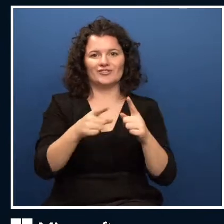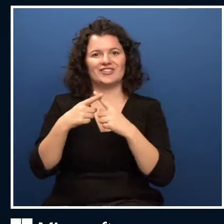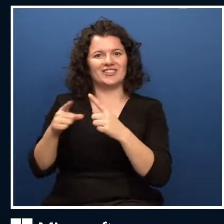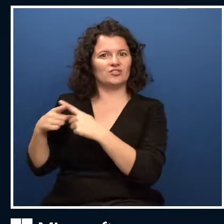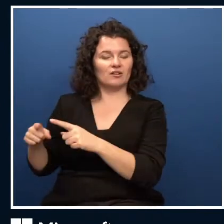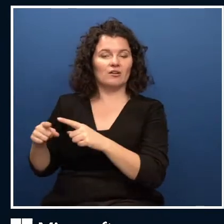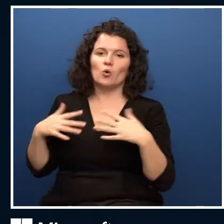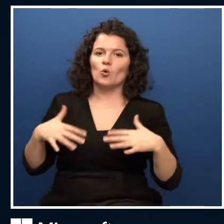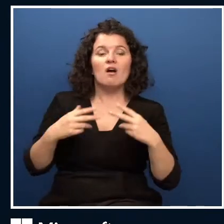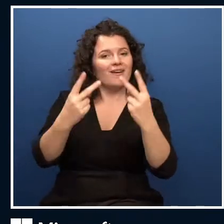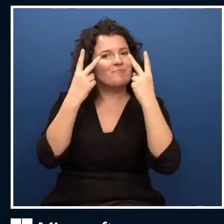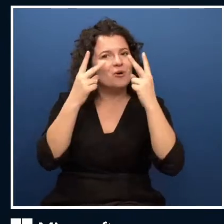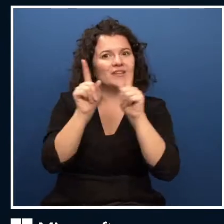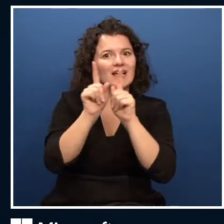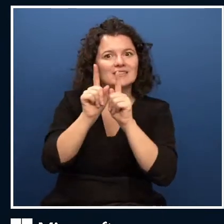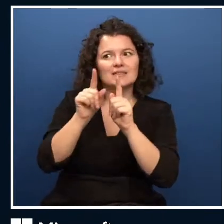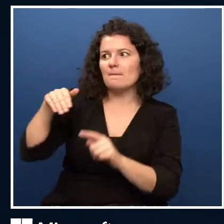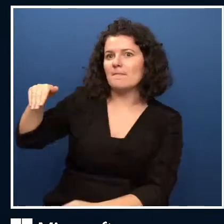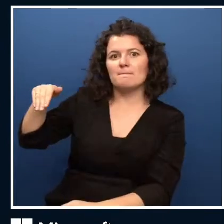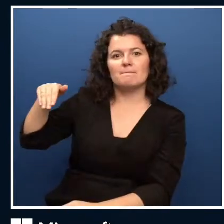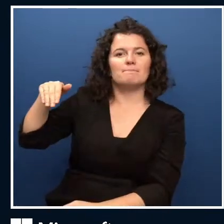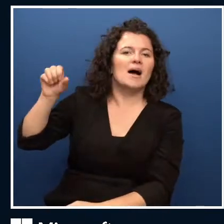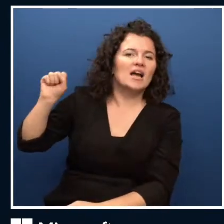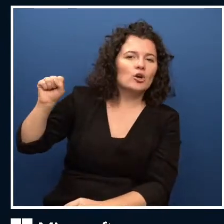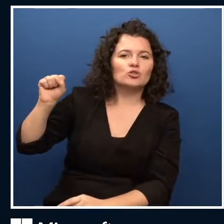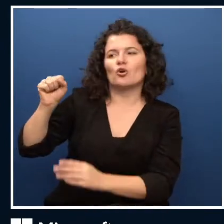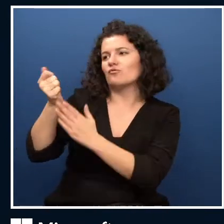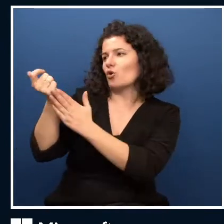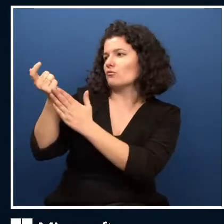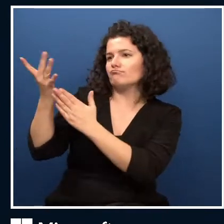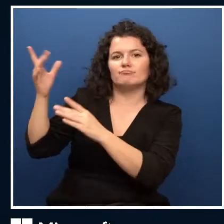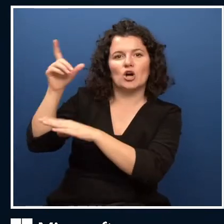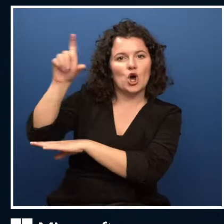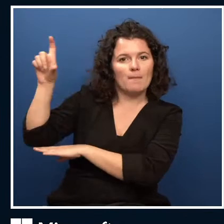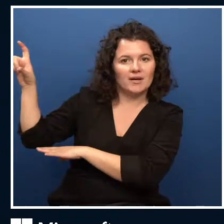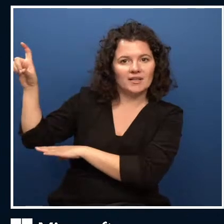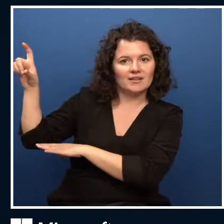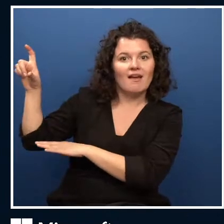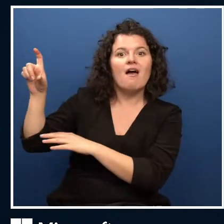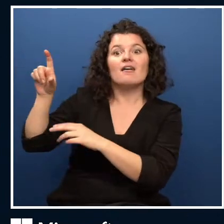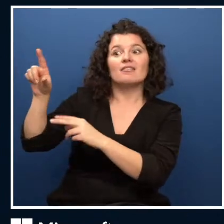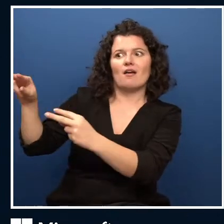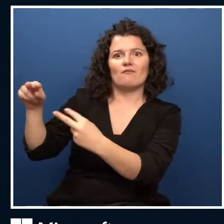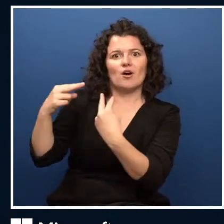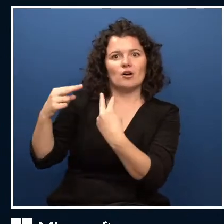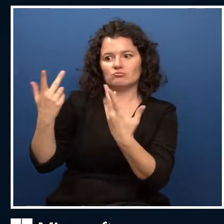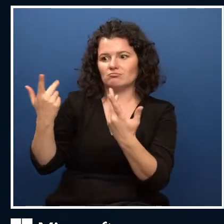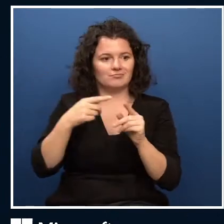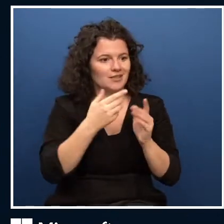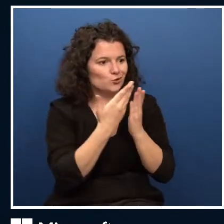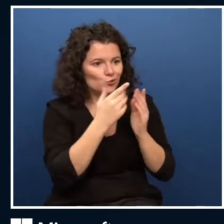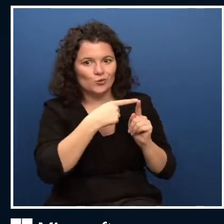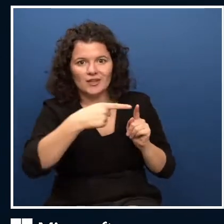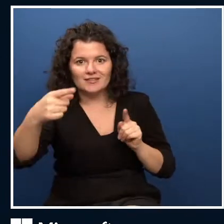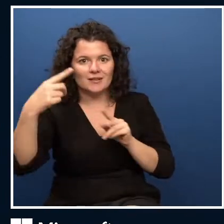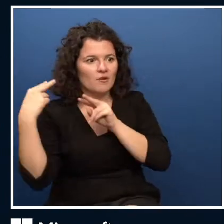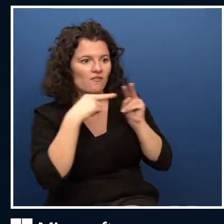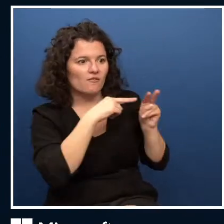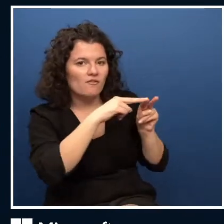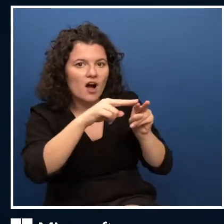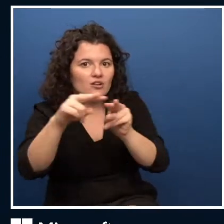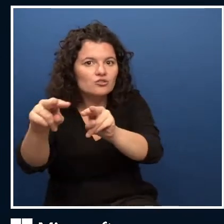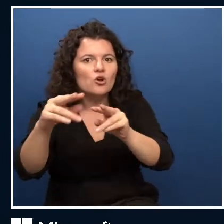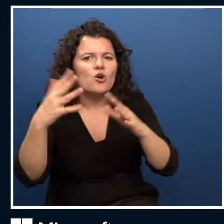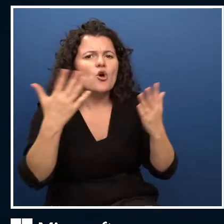and alumni to kind of advise students, because they are the ones who are seeing CVs and they're on the other side after graduation. Definitely. And I think, from